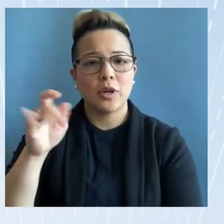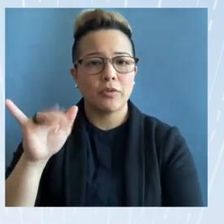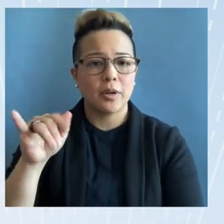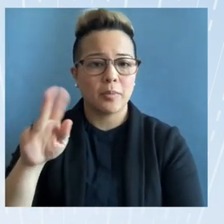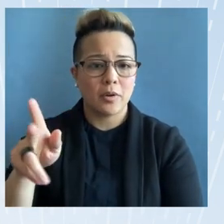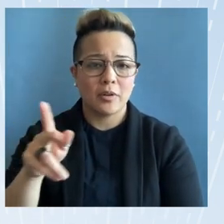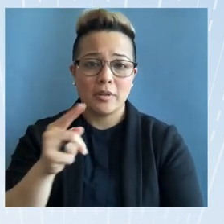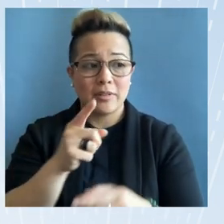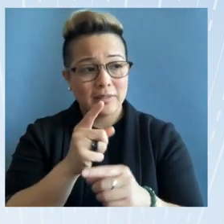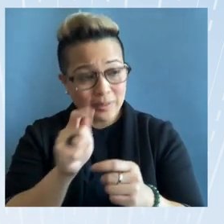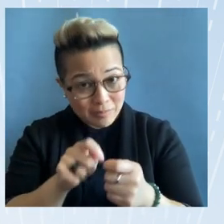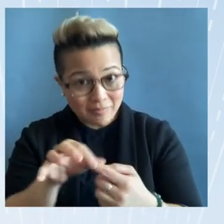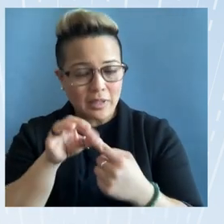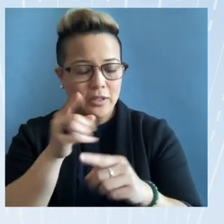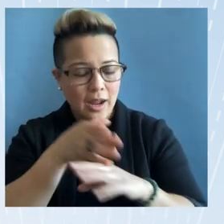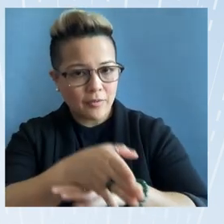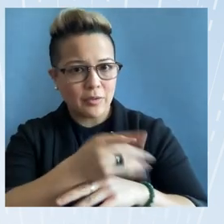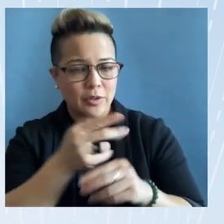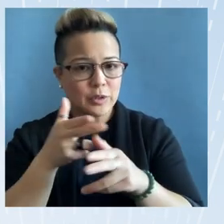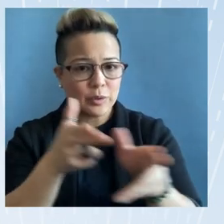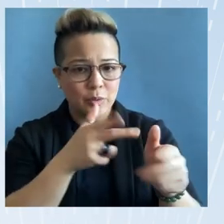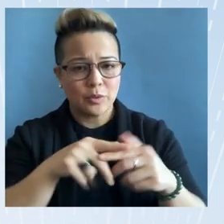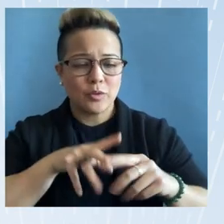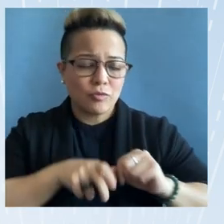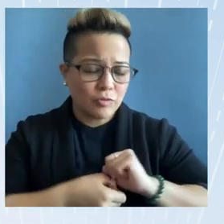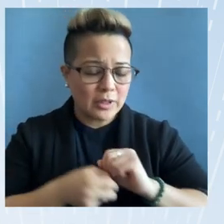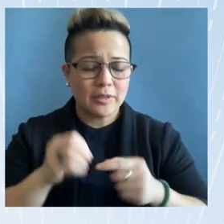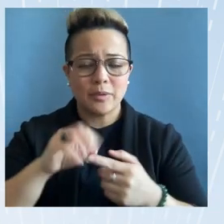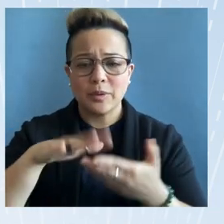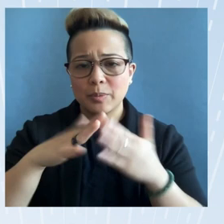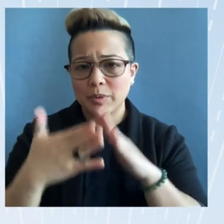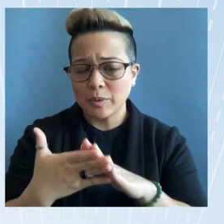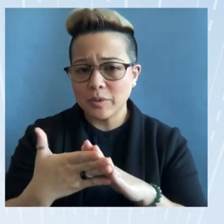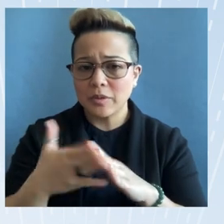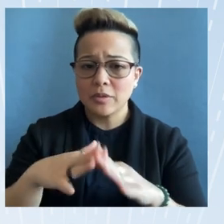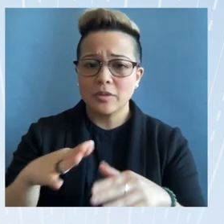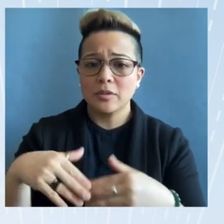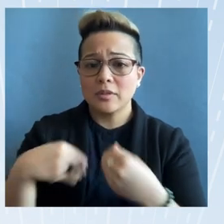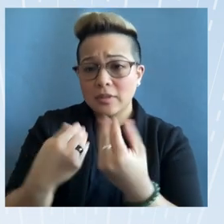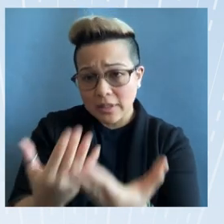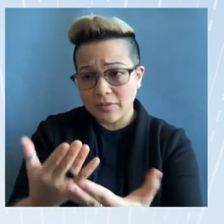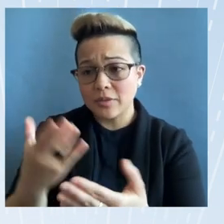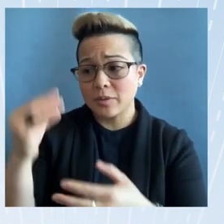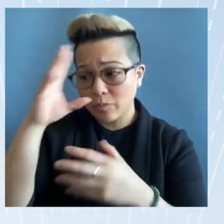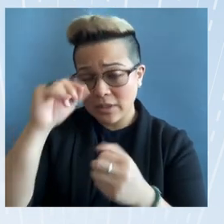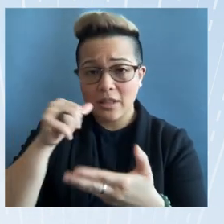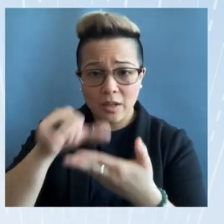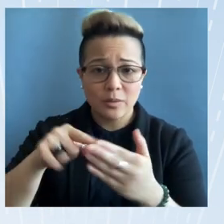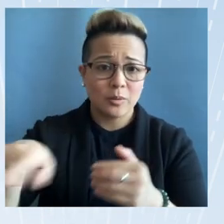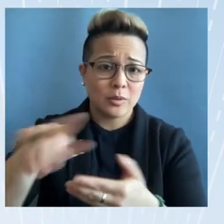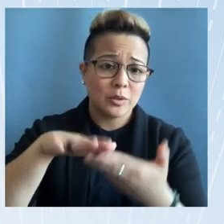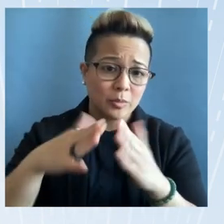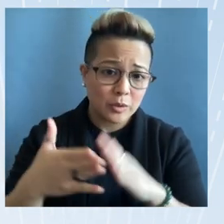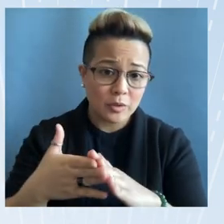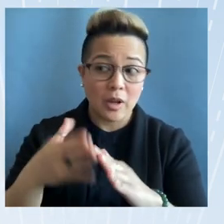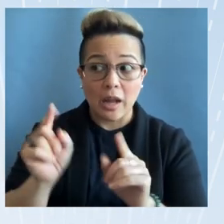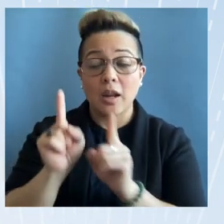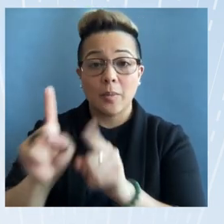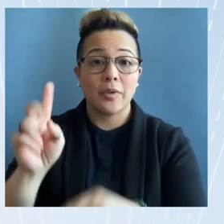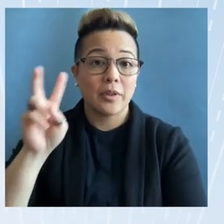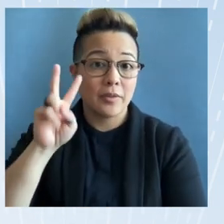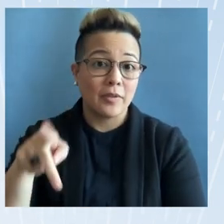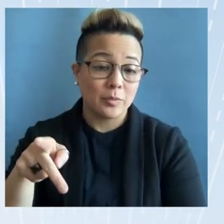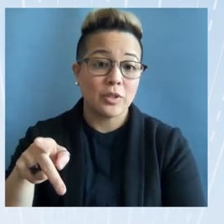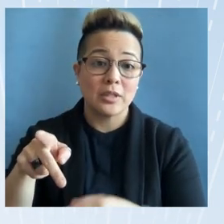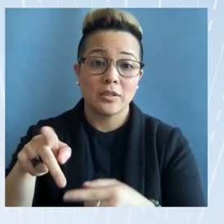of the shooting to grieve with the community at vigils, deliver the president's letter to the community, and accompany the vice president as she met with the